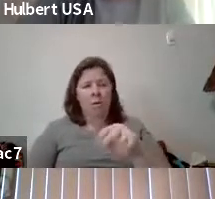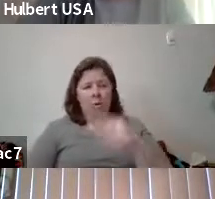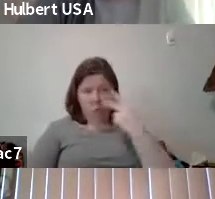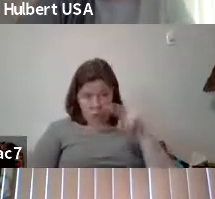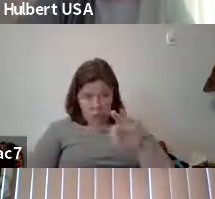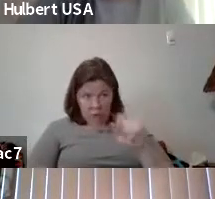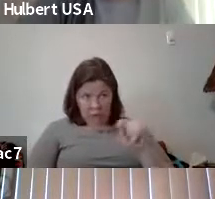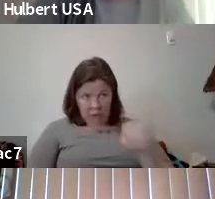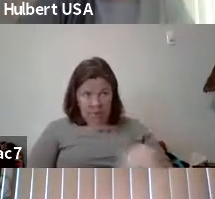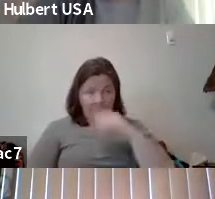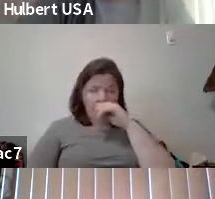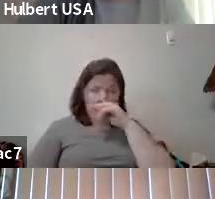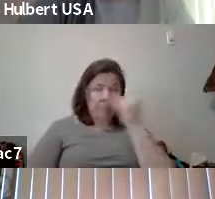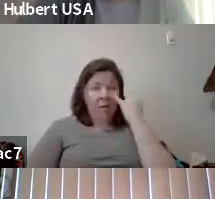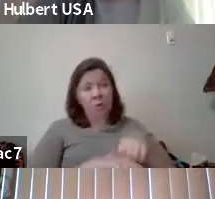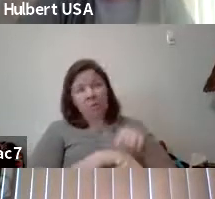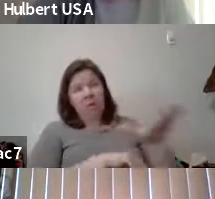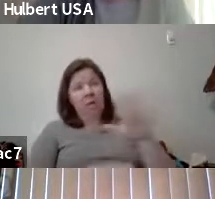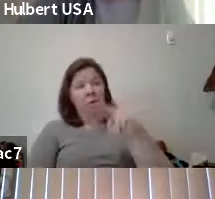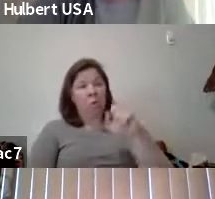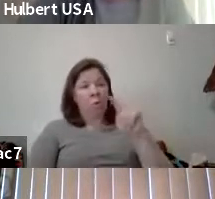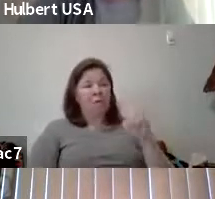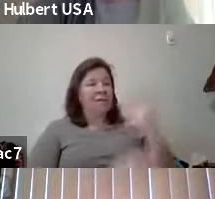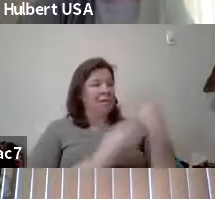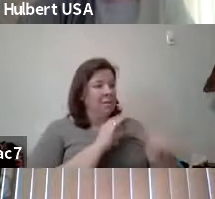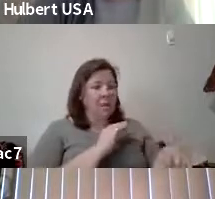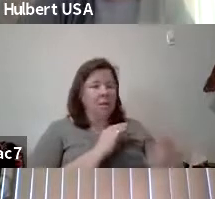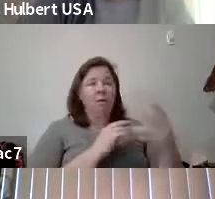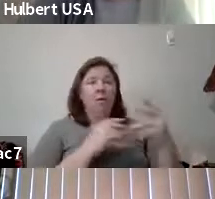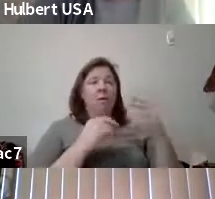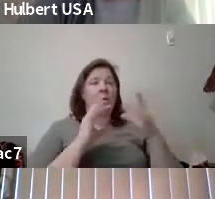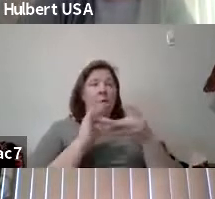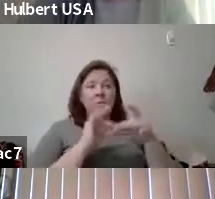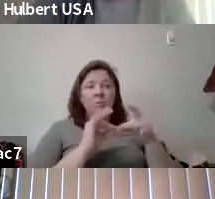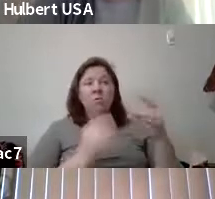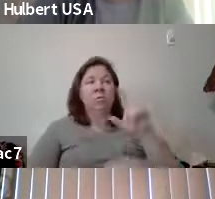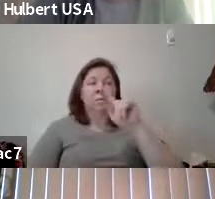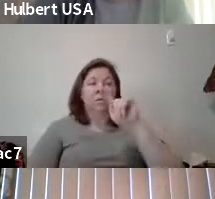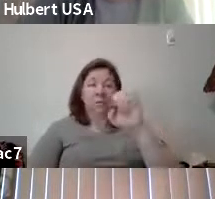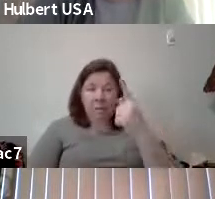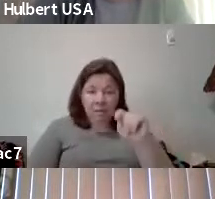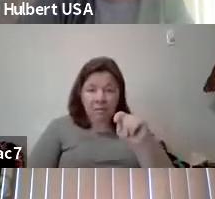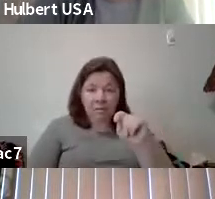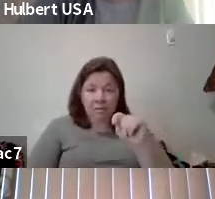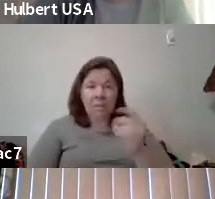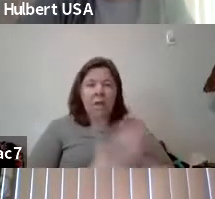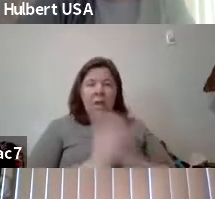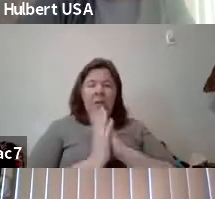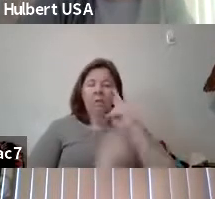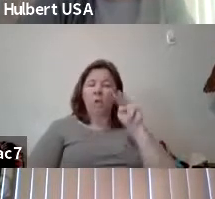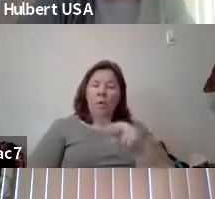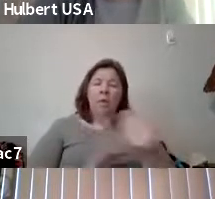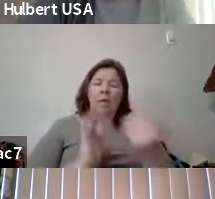it? Or if you send them a note in an email or a messenger or a text, ask them if they'll look at something